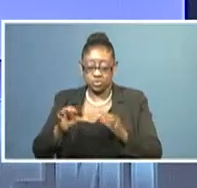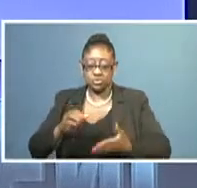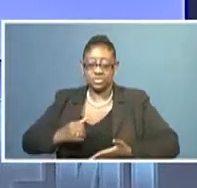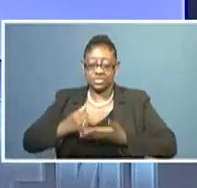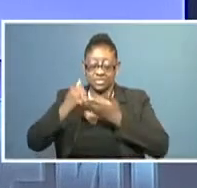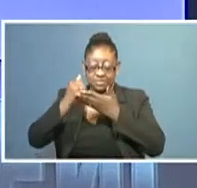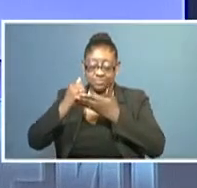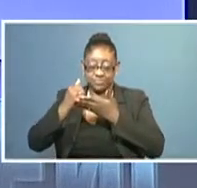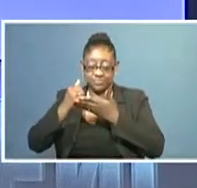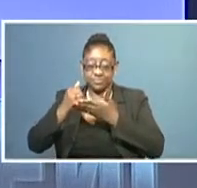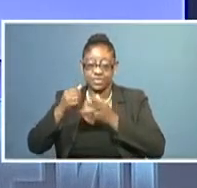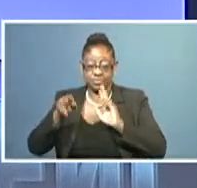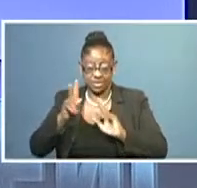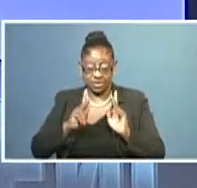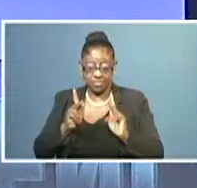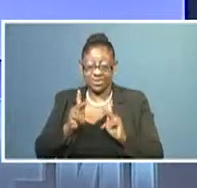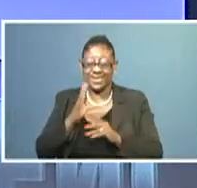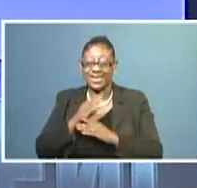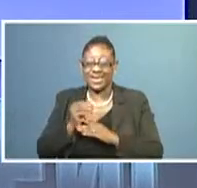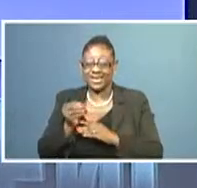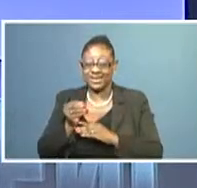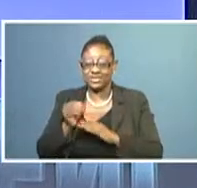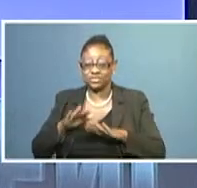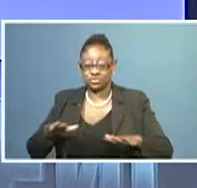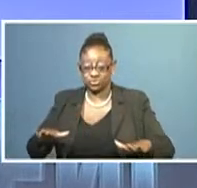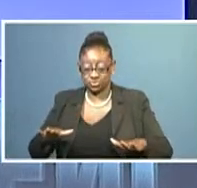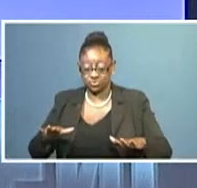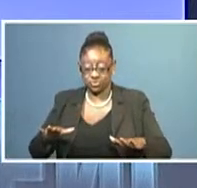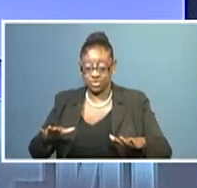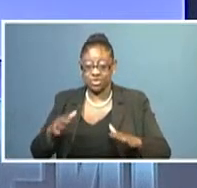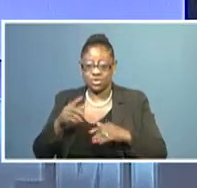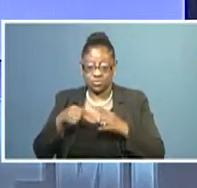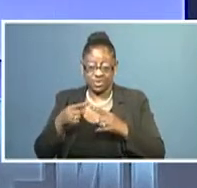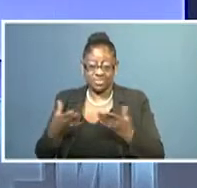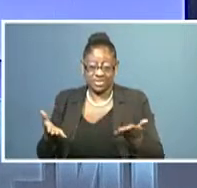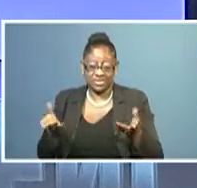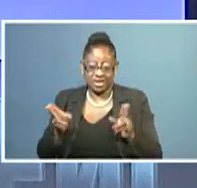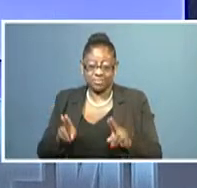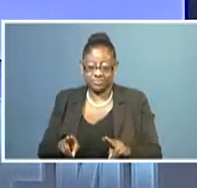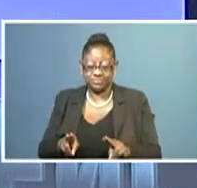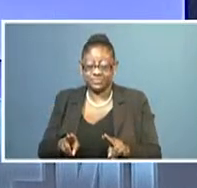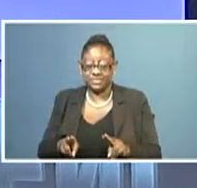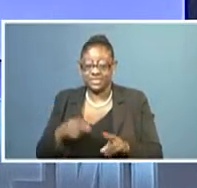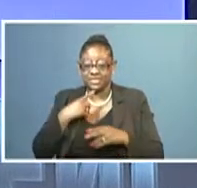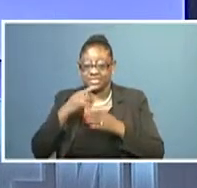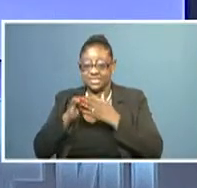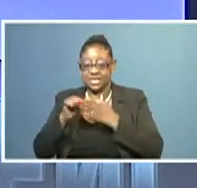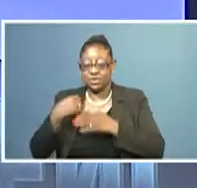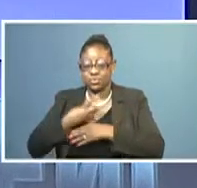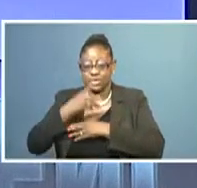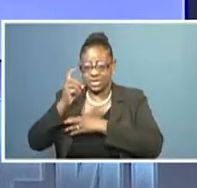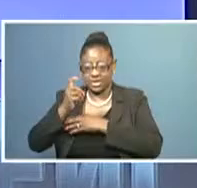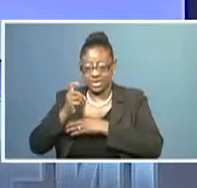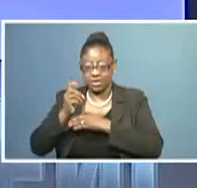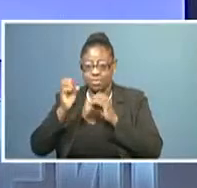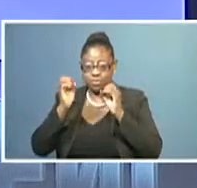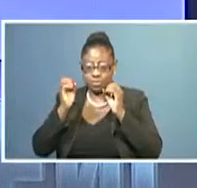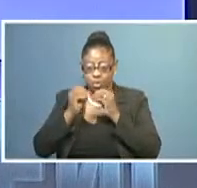as the children impacted when such incidents occur. The minister also sees the need for greater awareness.